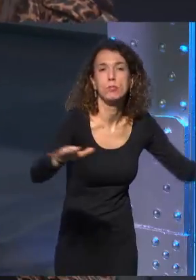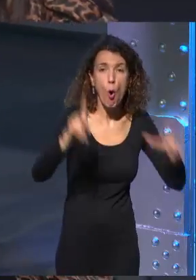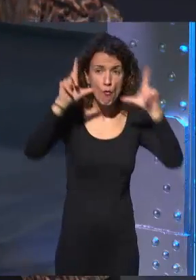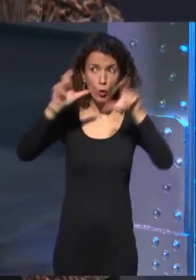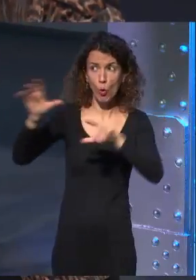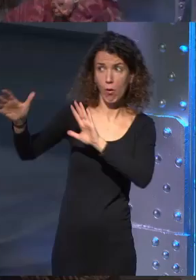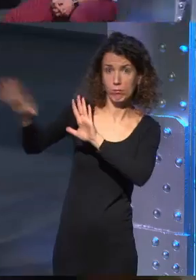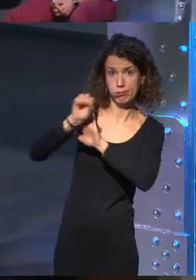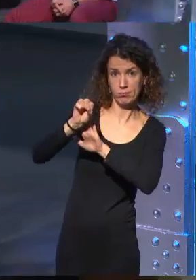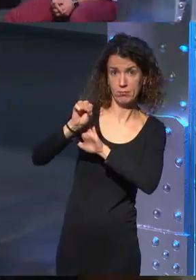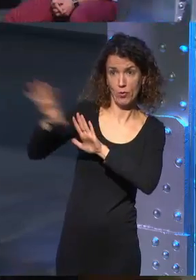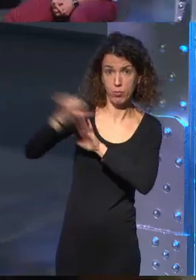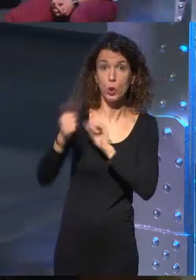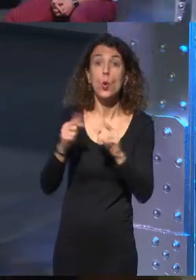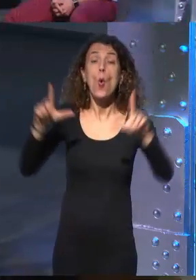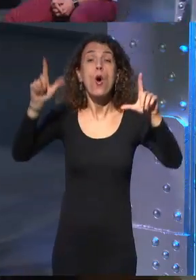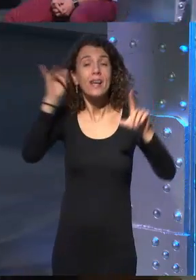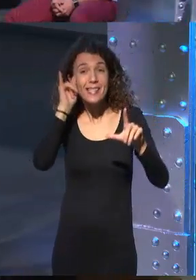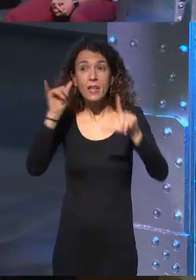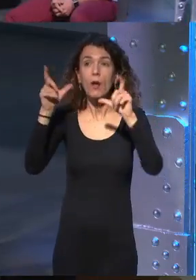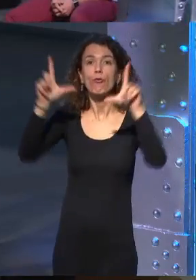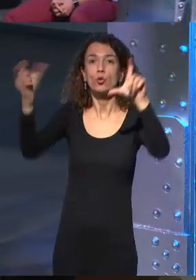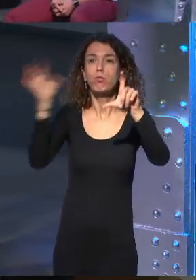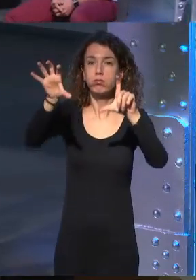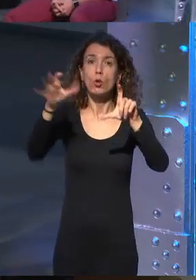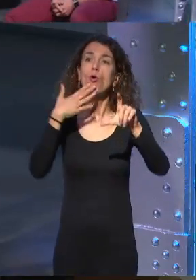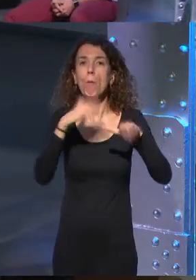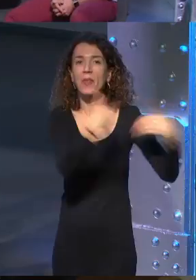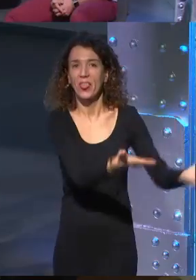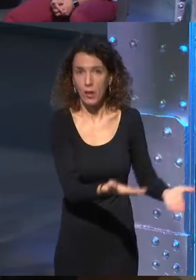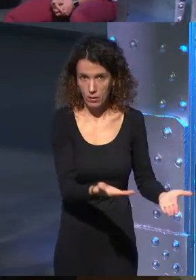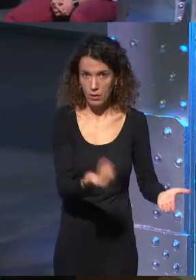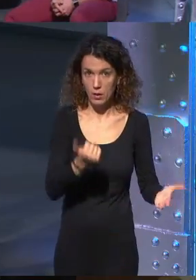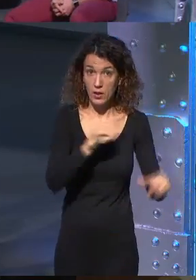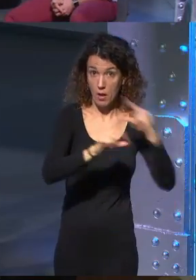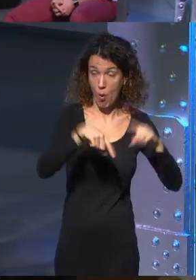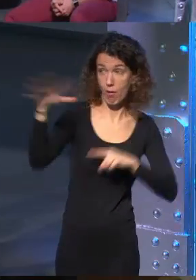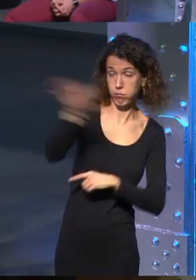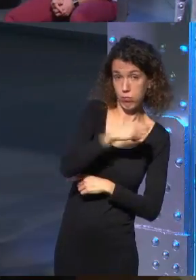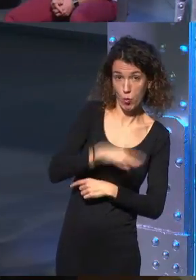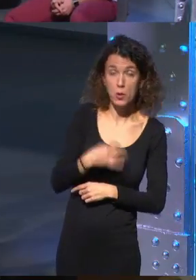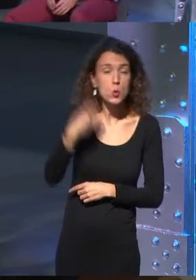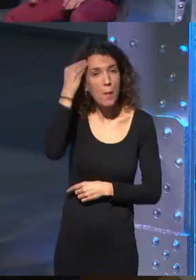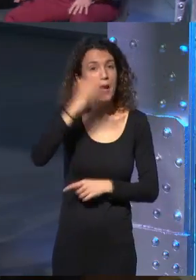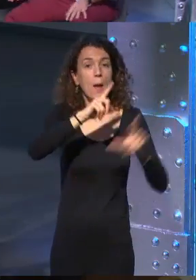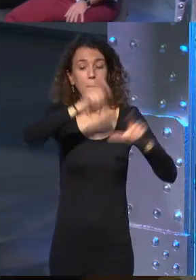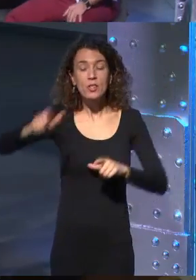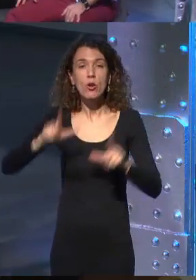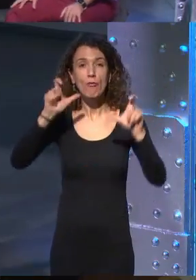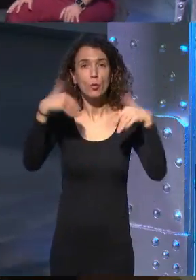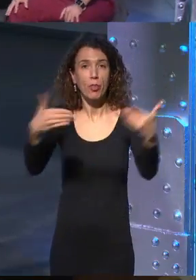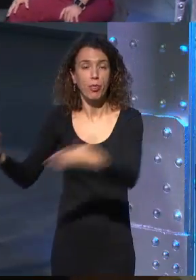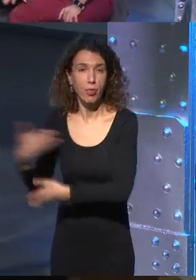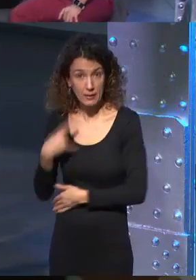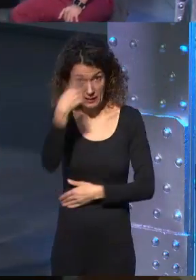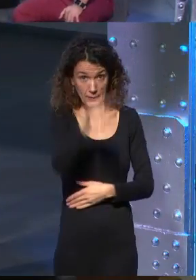gets viral. This picture is, for example, this person gets this picture. You are giving this picture for free. Are you aware of